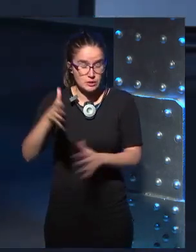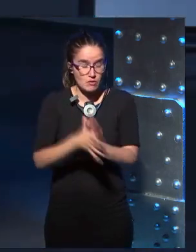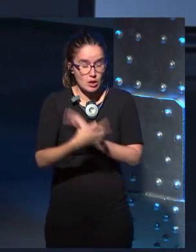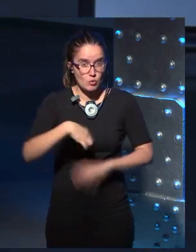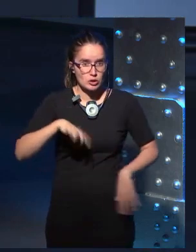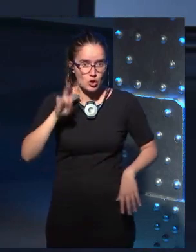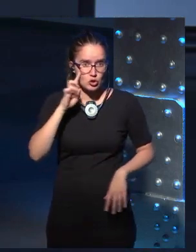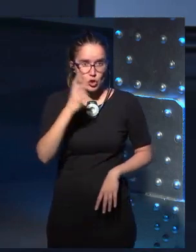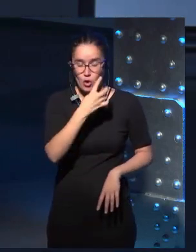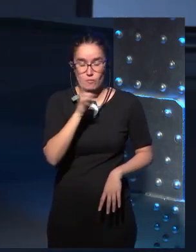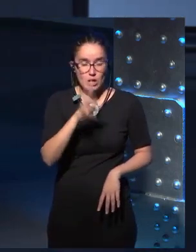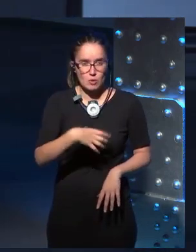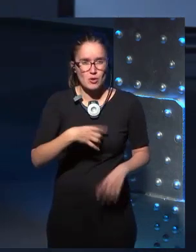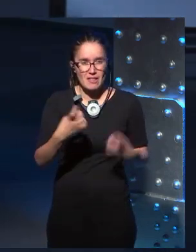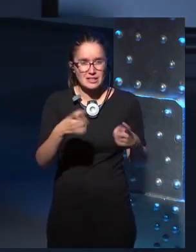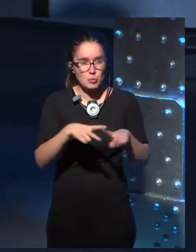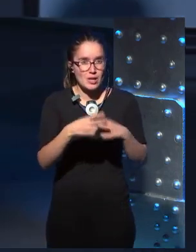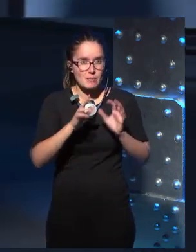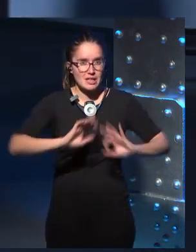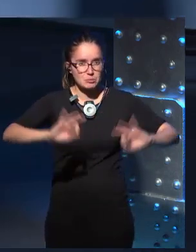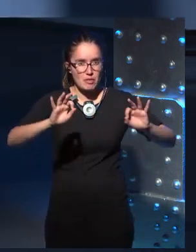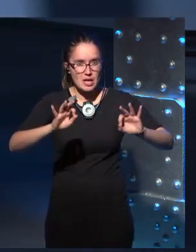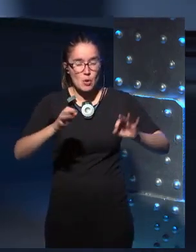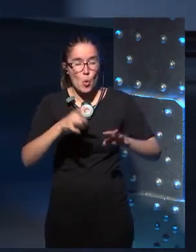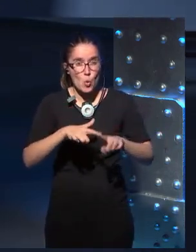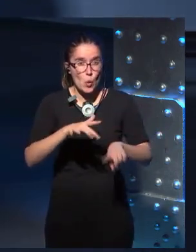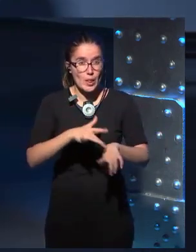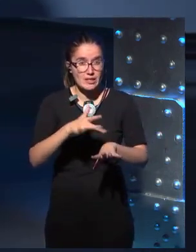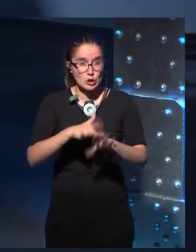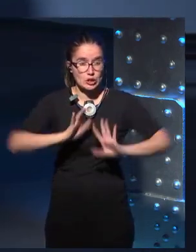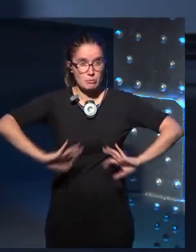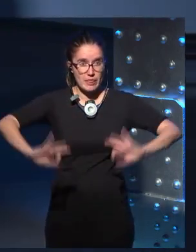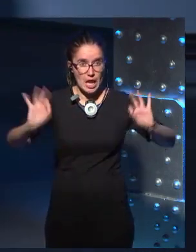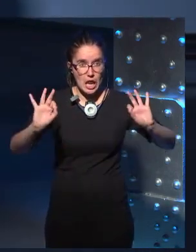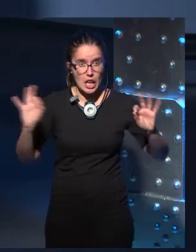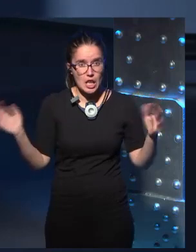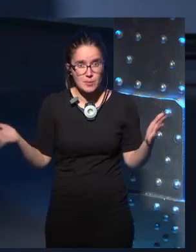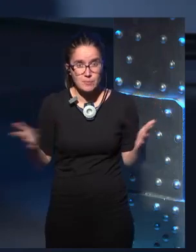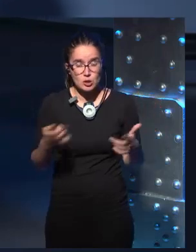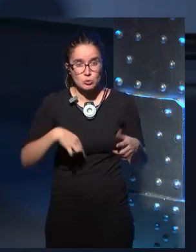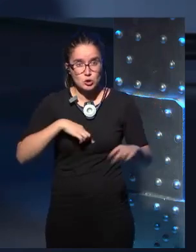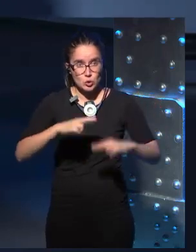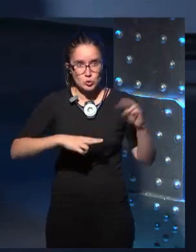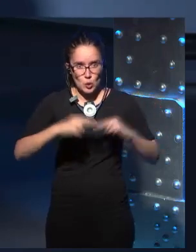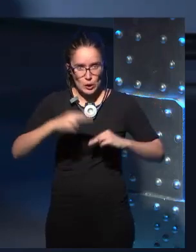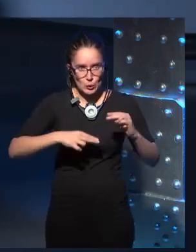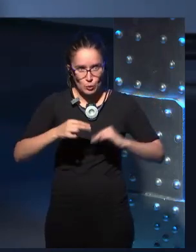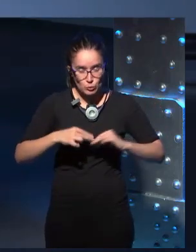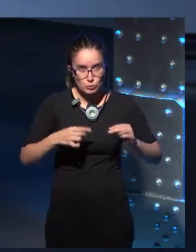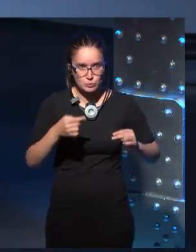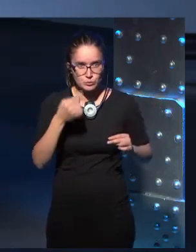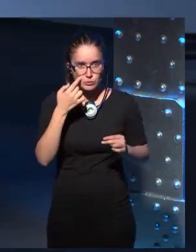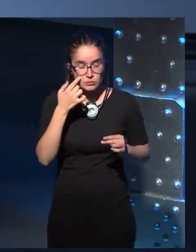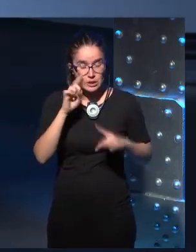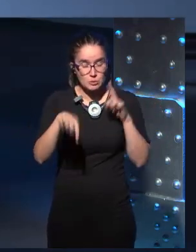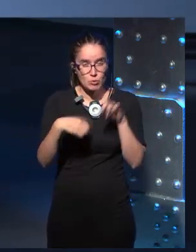special tool for that. You need special detectors. And we built such detectors after